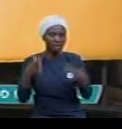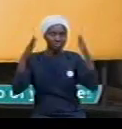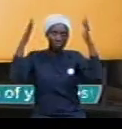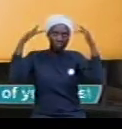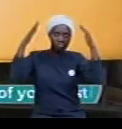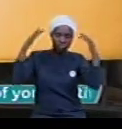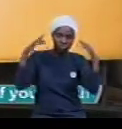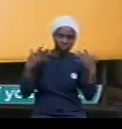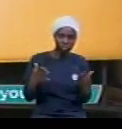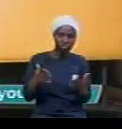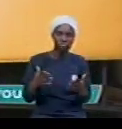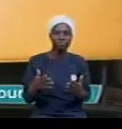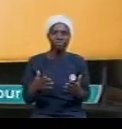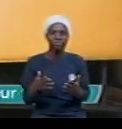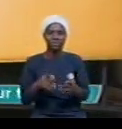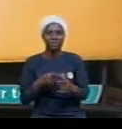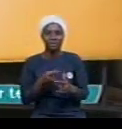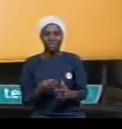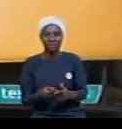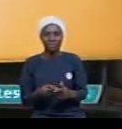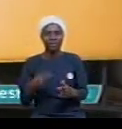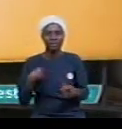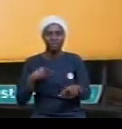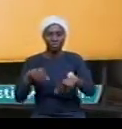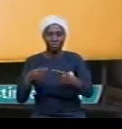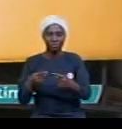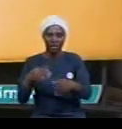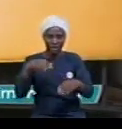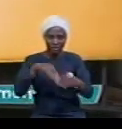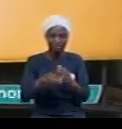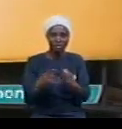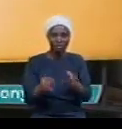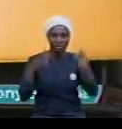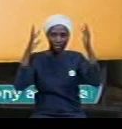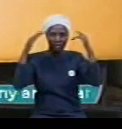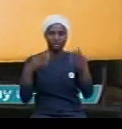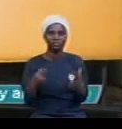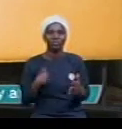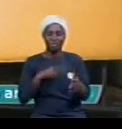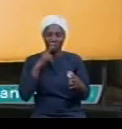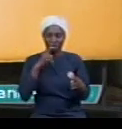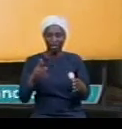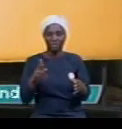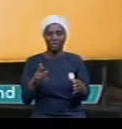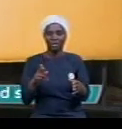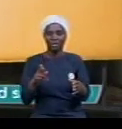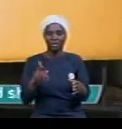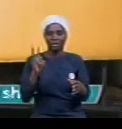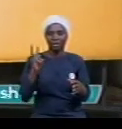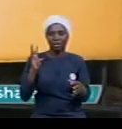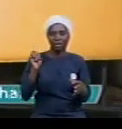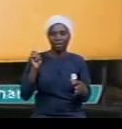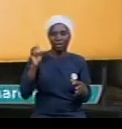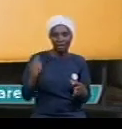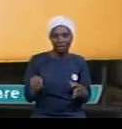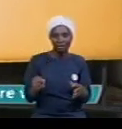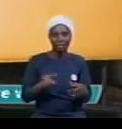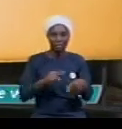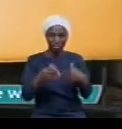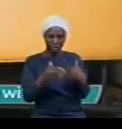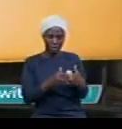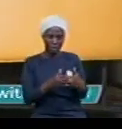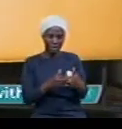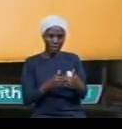and we went inside the rain. We were drenched, and when we were coming back, the same thing,